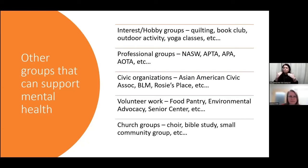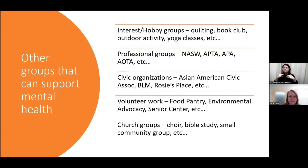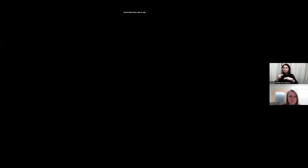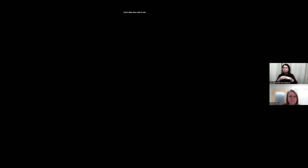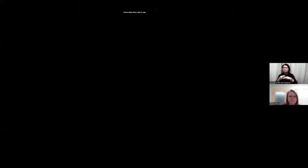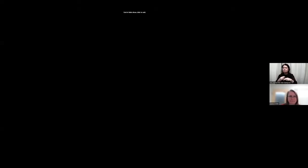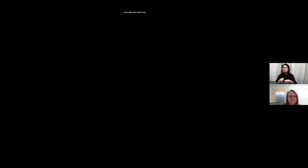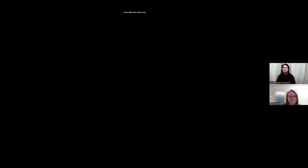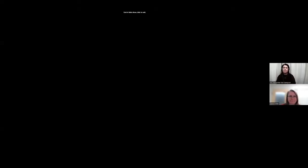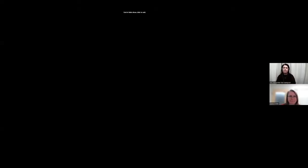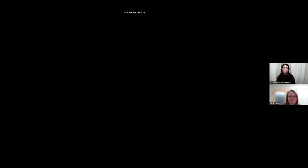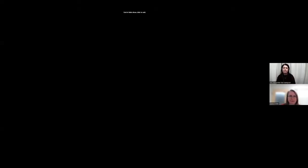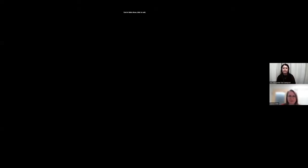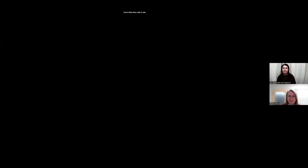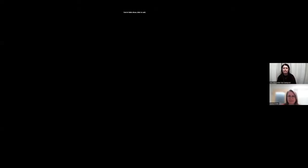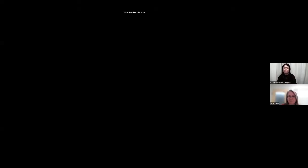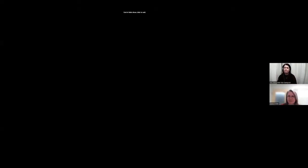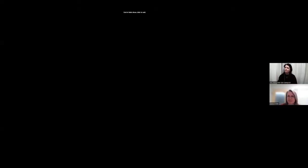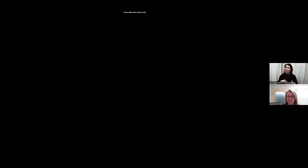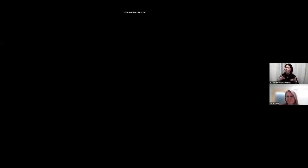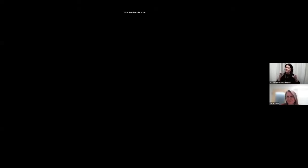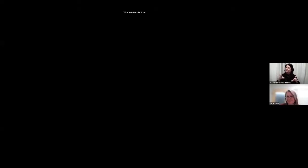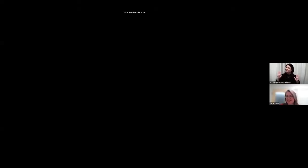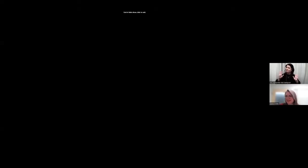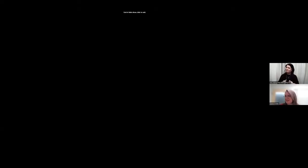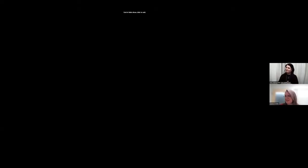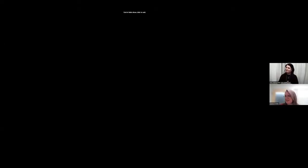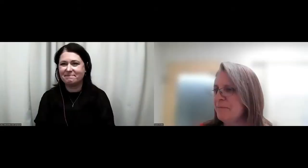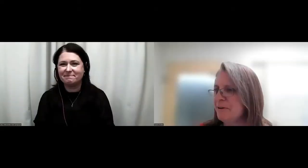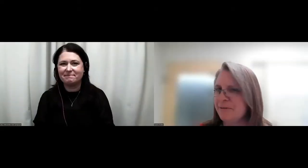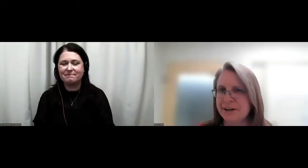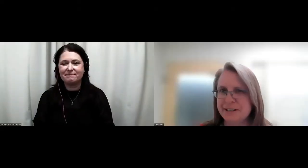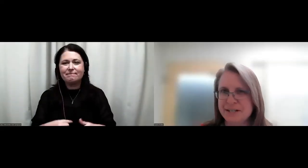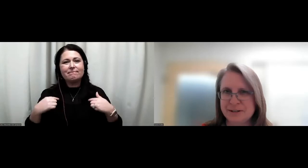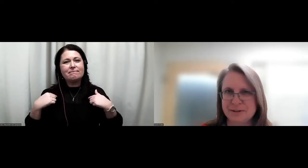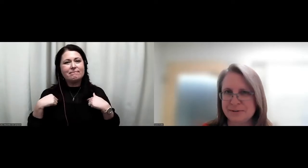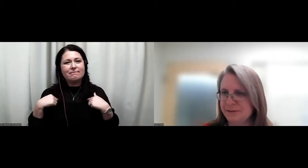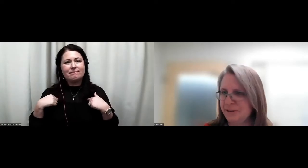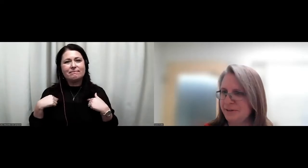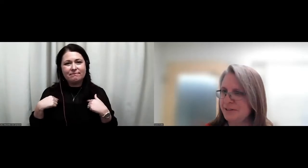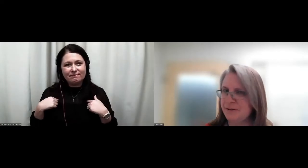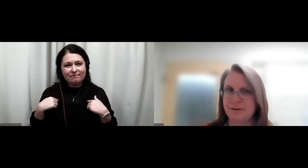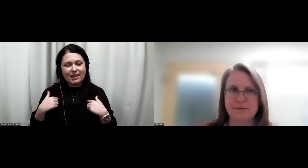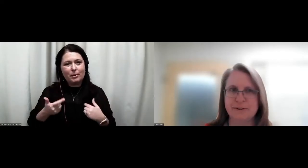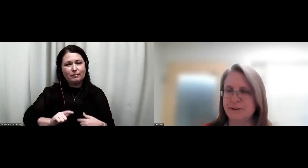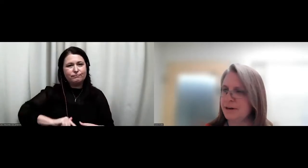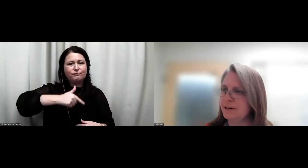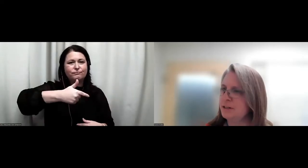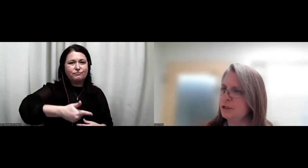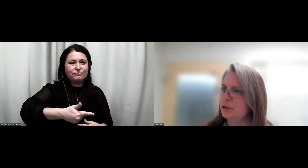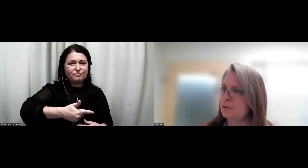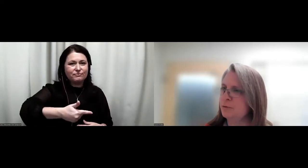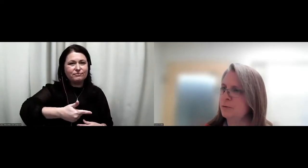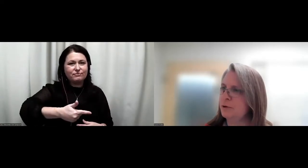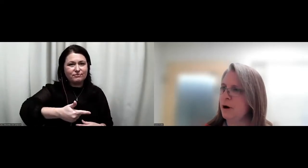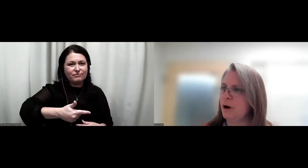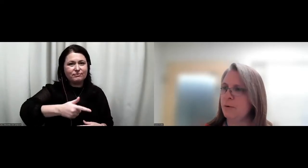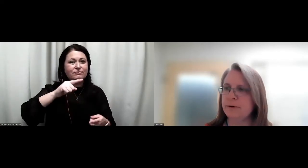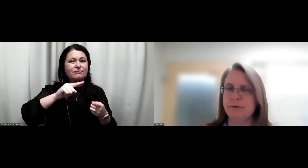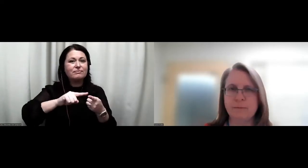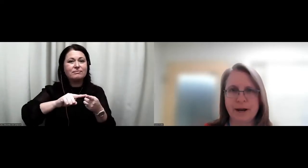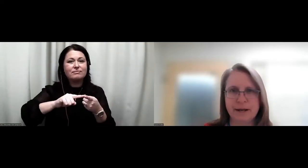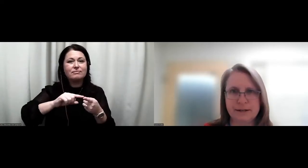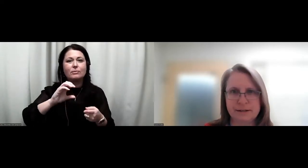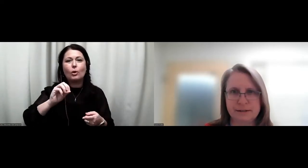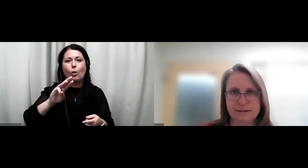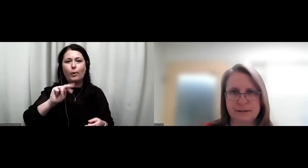please. Oh, I guess that's it. So I'm going to turn this over to